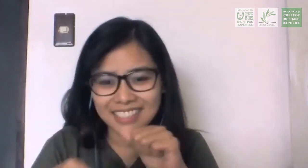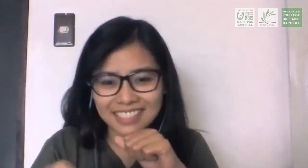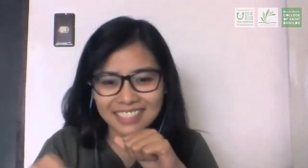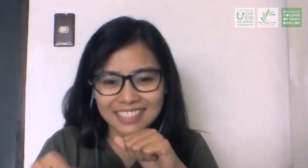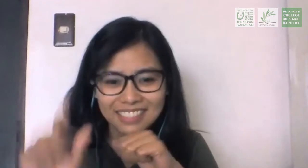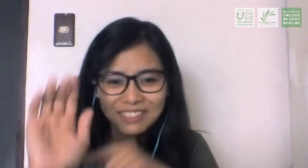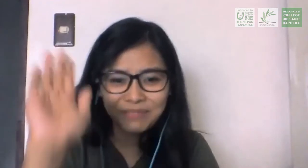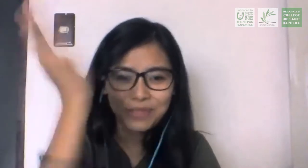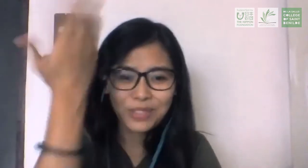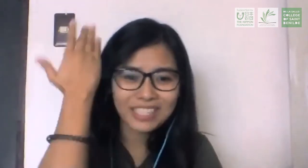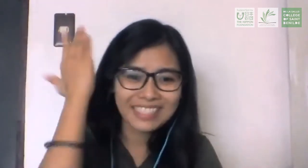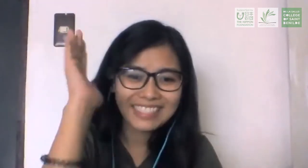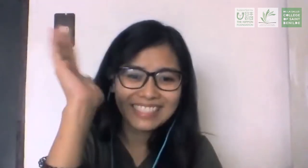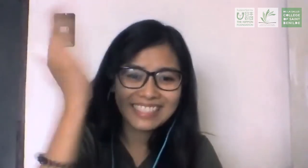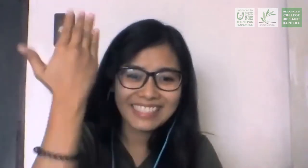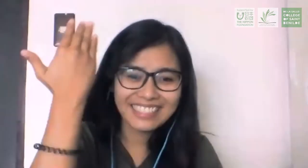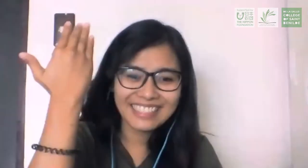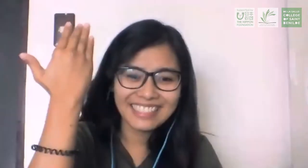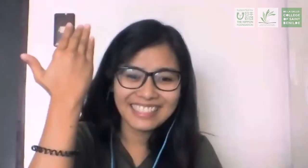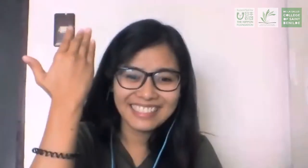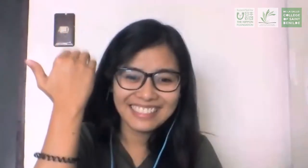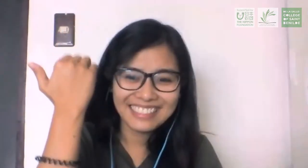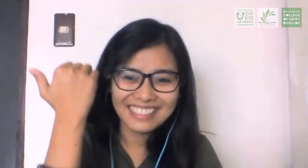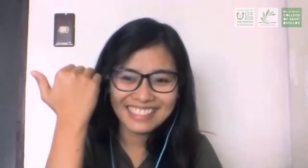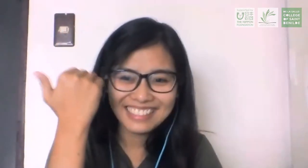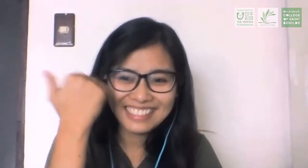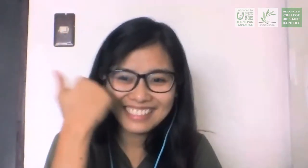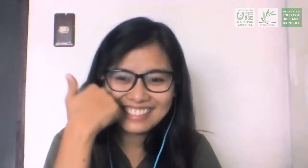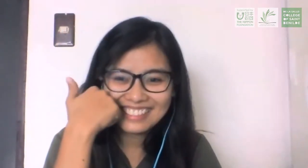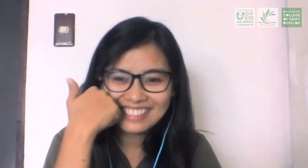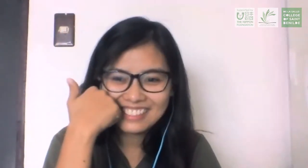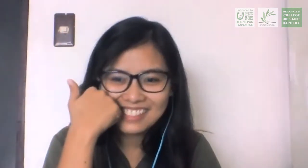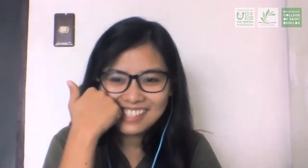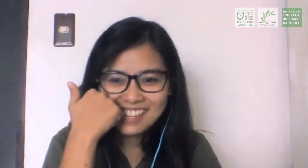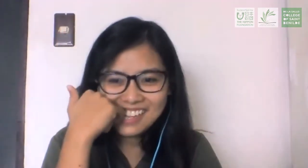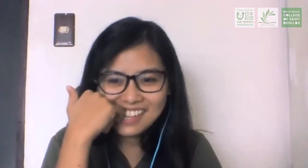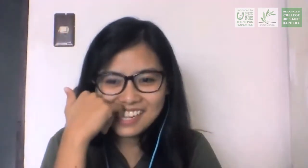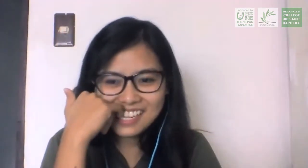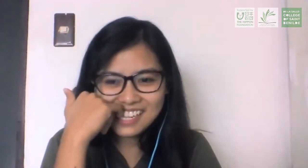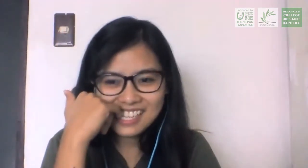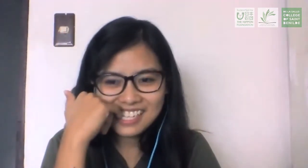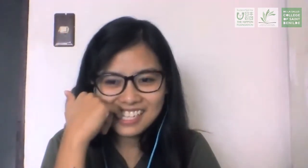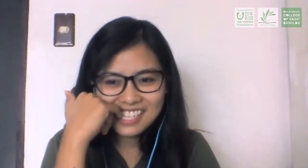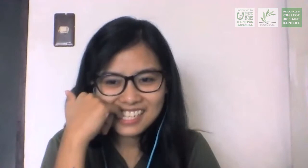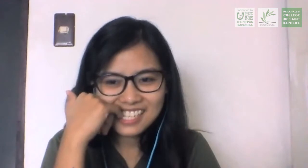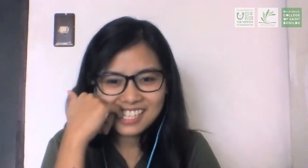he loves Kyla. Remember? We talked about this just this morning.